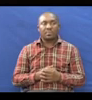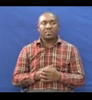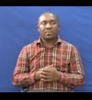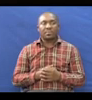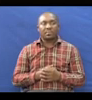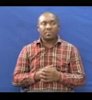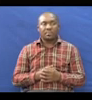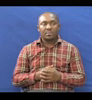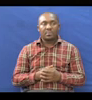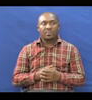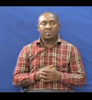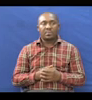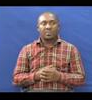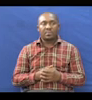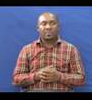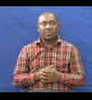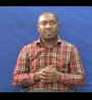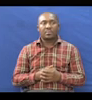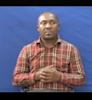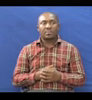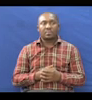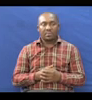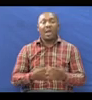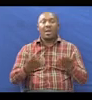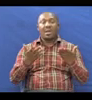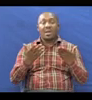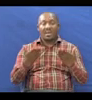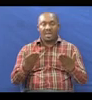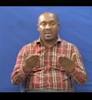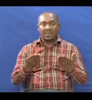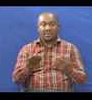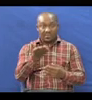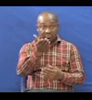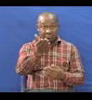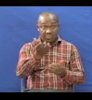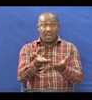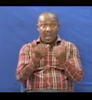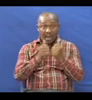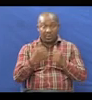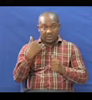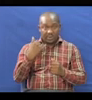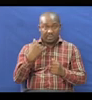Yes. Can you tell me the features of feudalism?